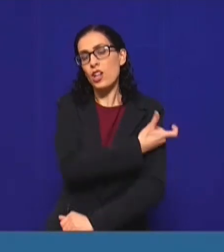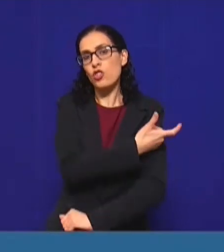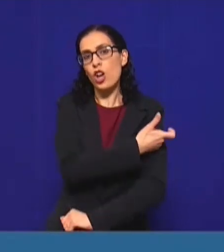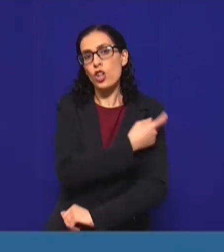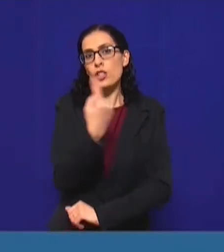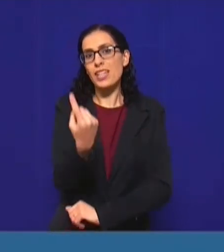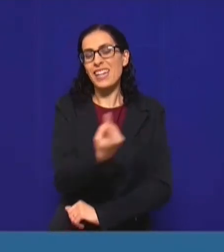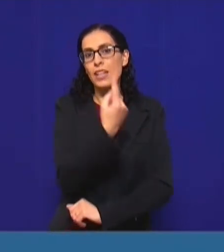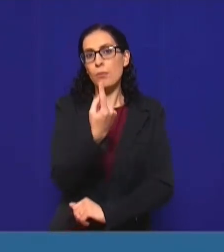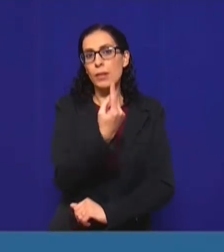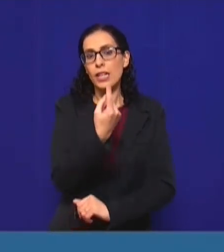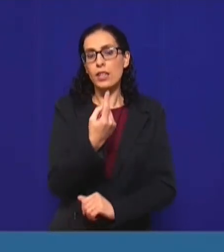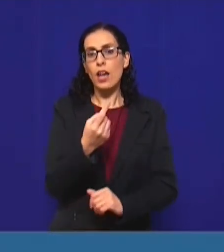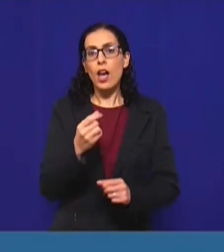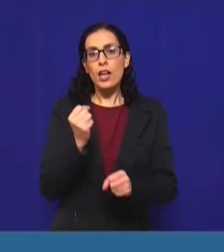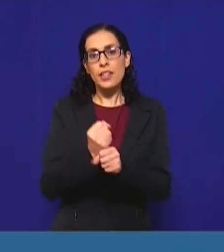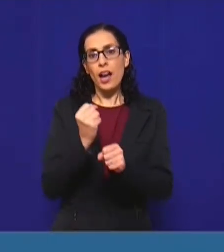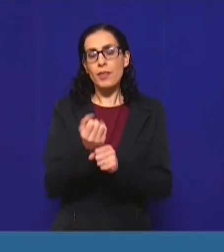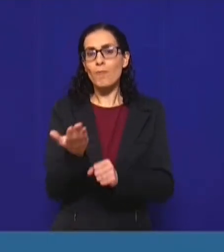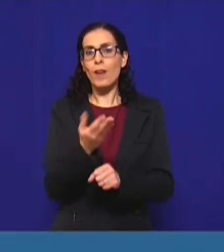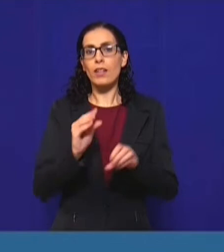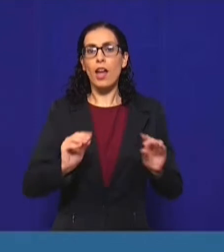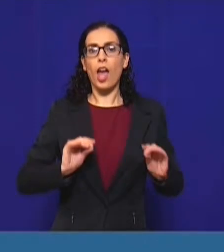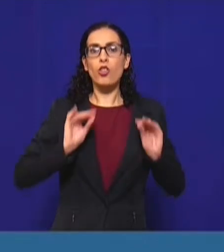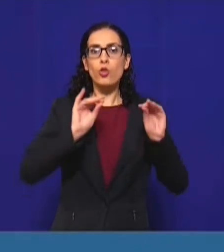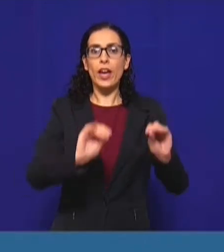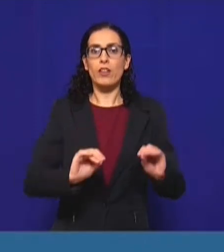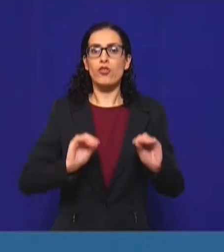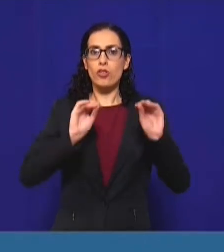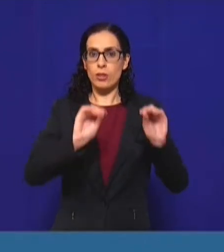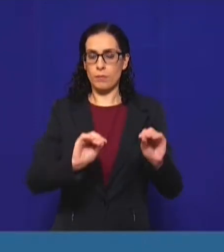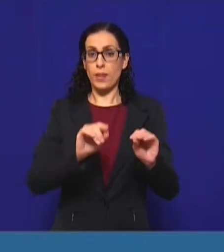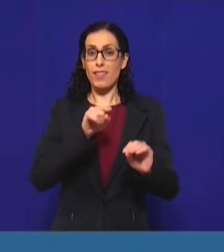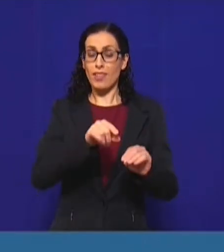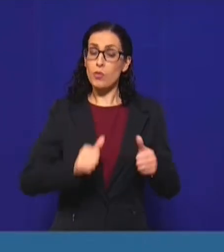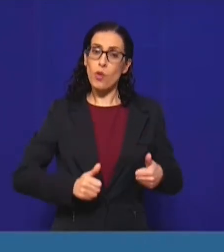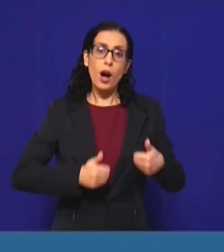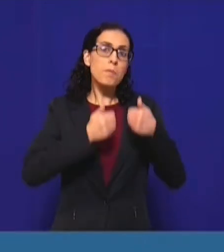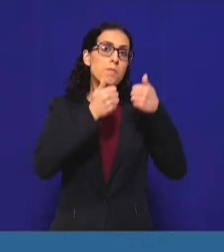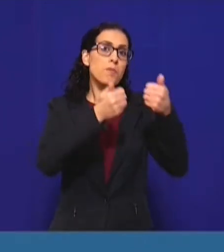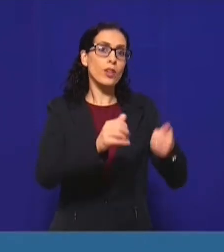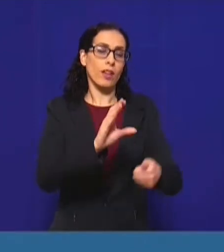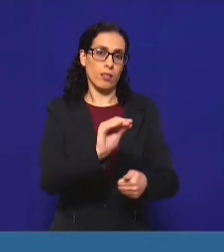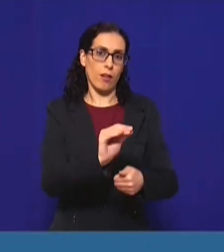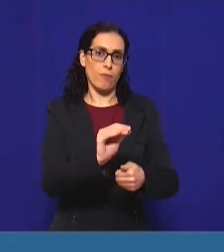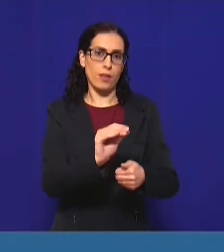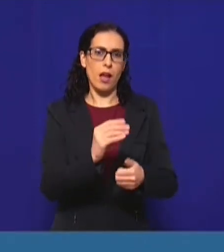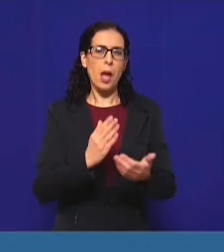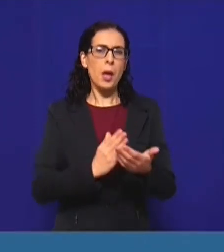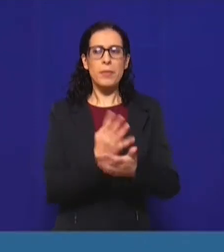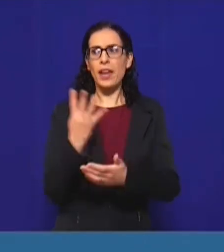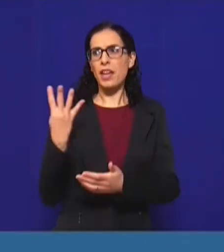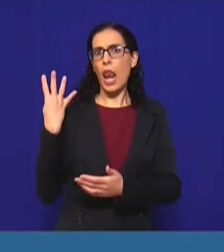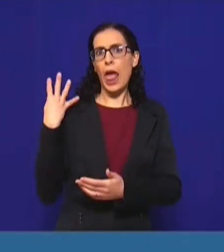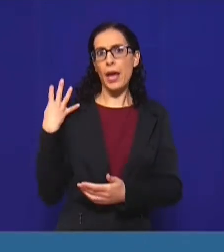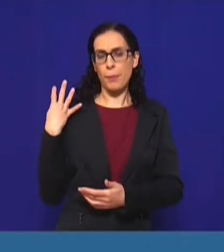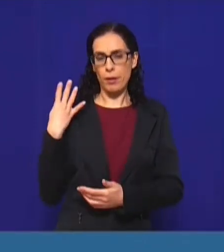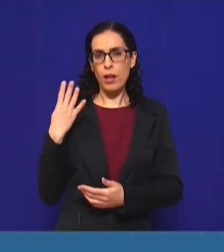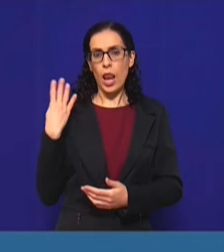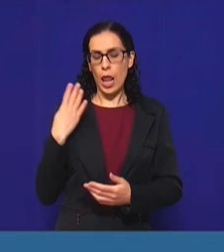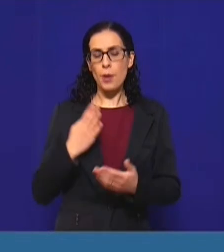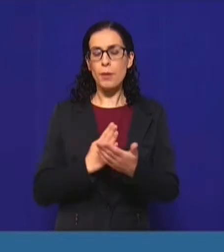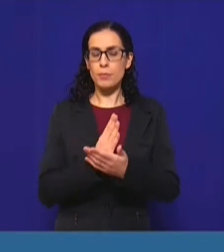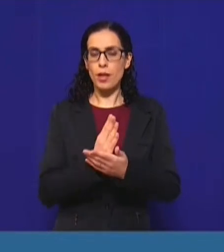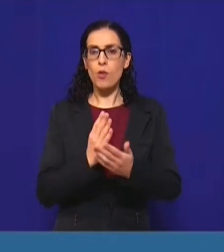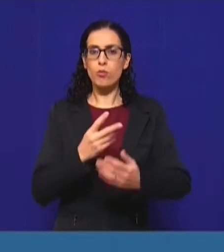fis-settur tal-edukazzjoni. Dan huwa settur li huwa importanti ħafna u allura minna l-erba' aħna bdejna nlaqmu lil dawk in-nies li